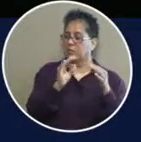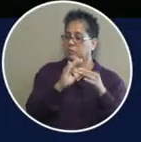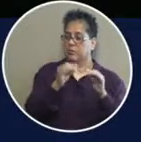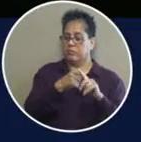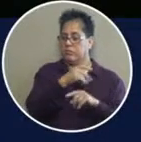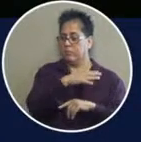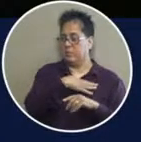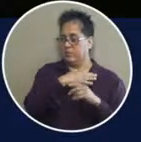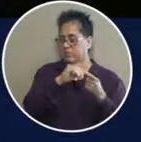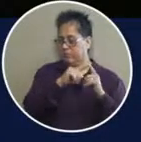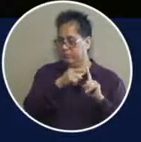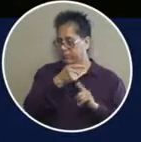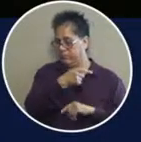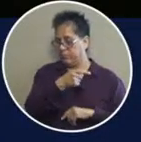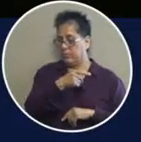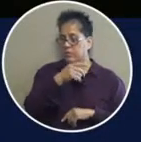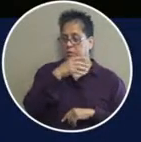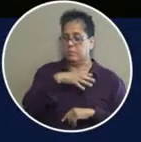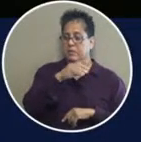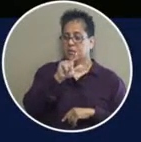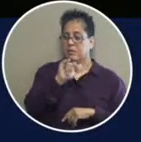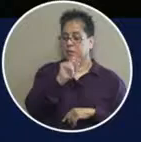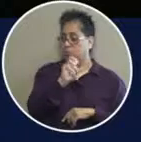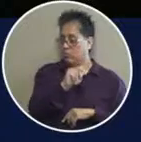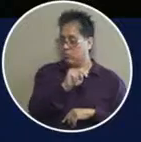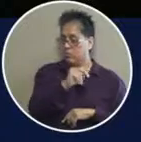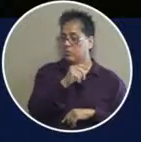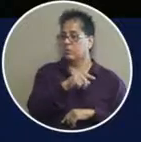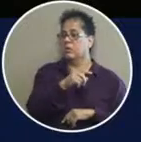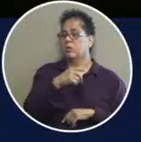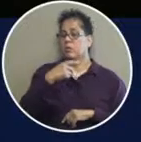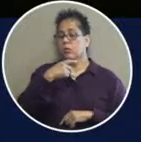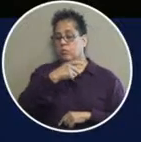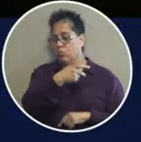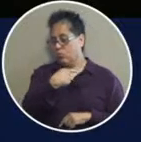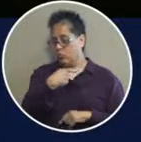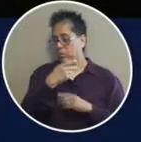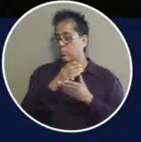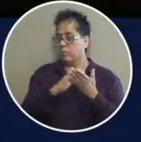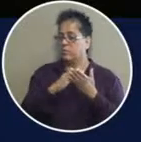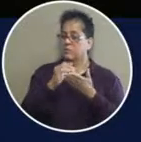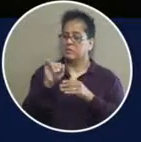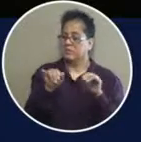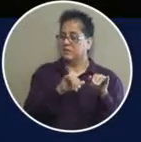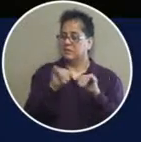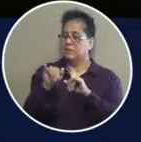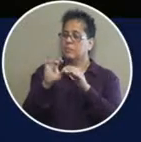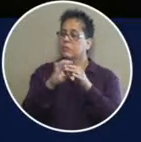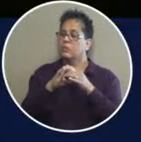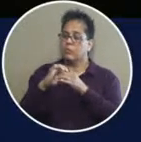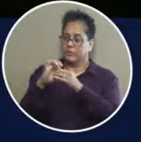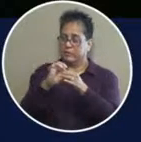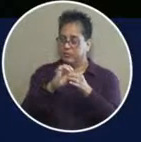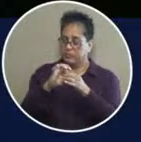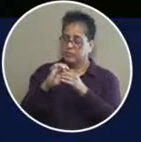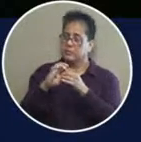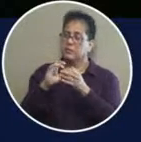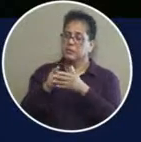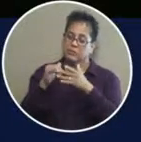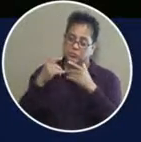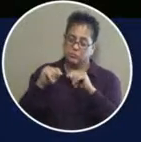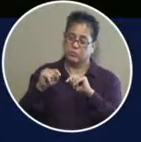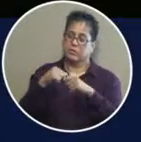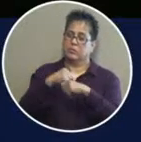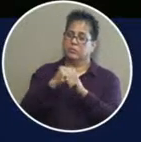from my colleague, Ms. Limon. We are part of the same coalition that is trying